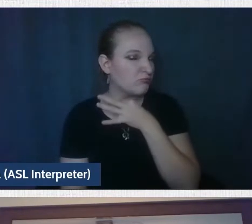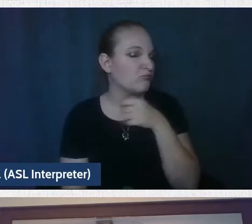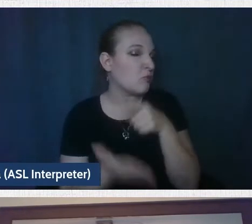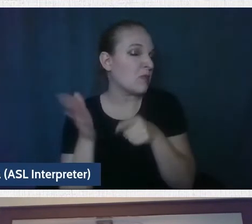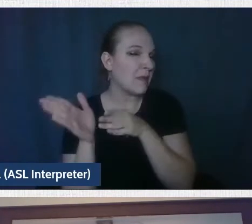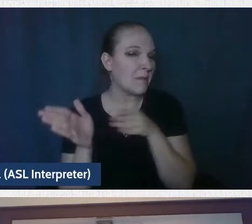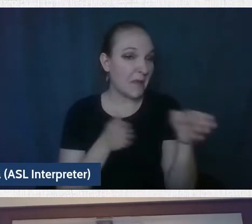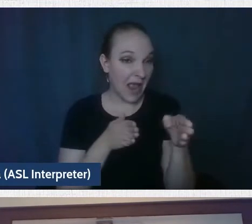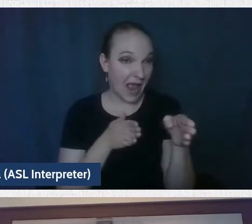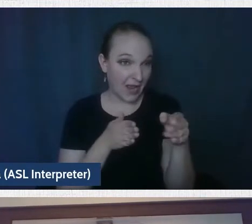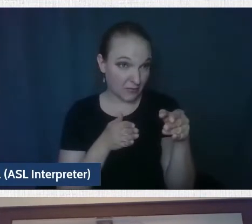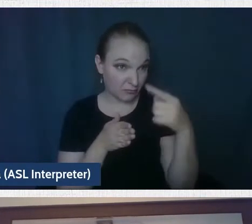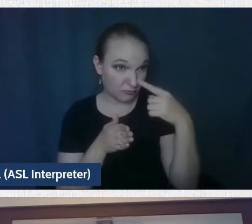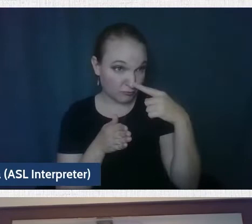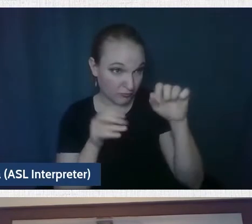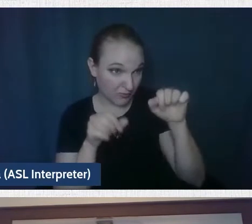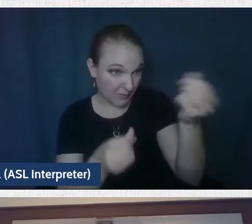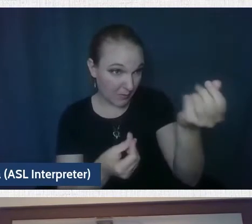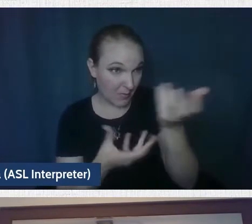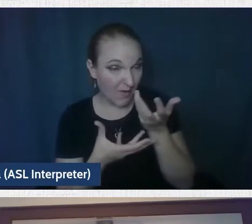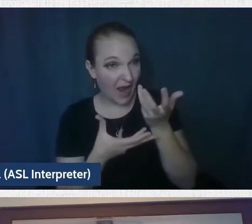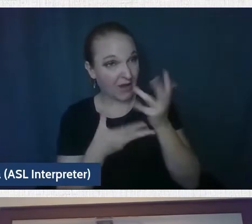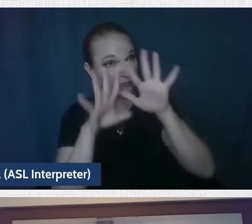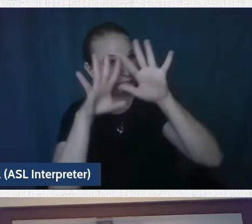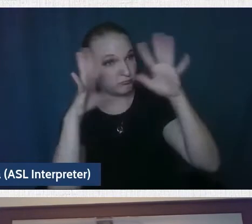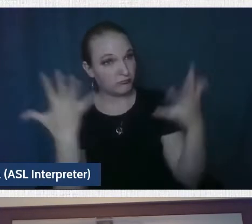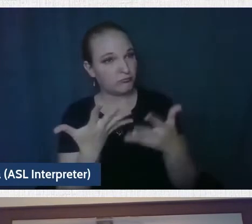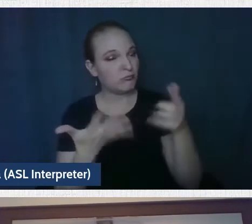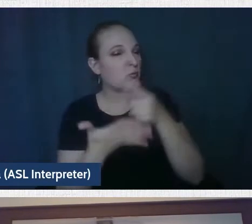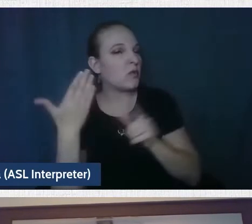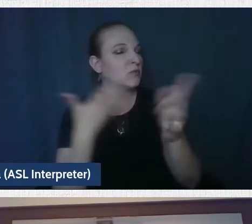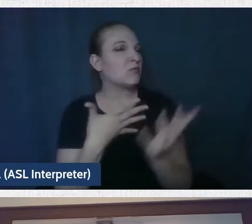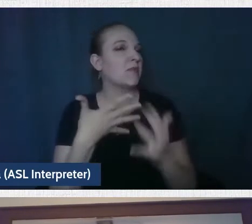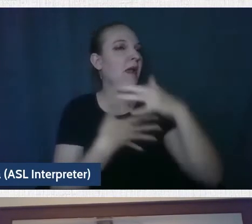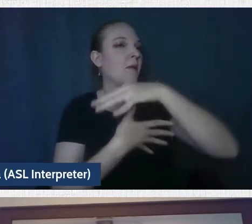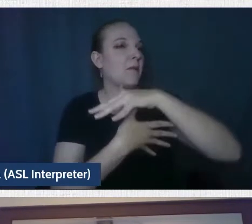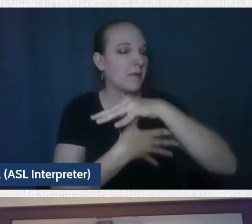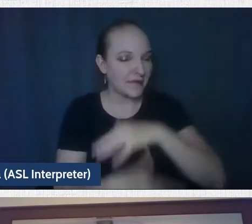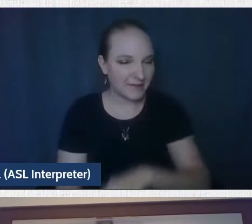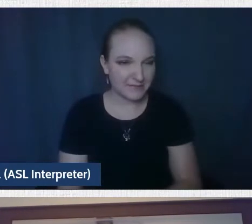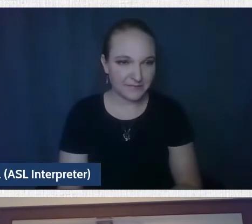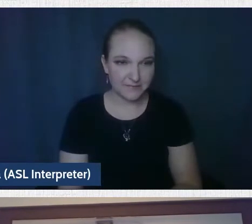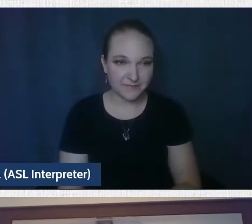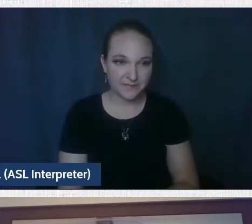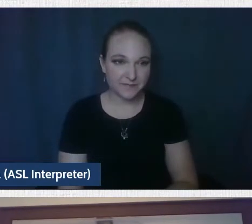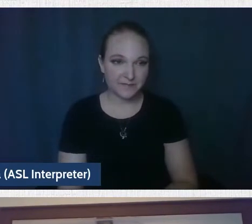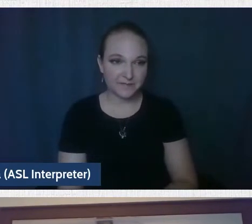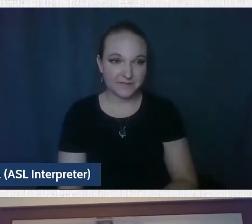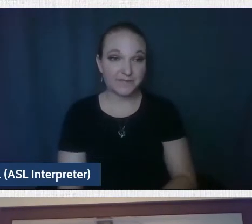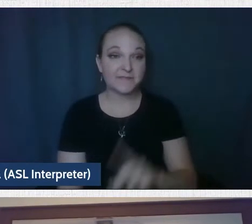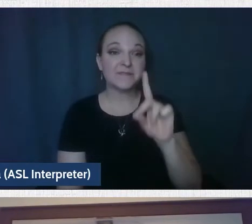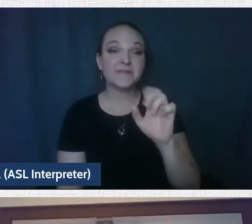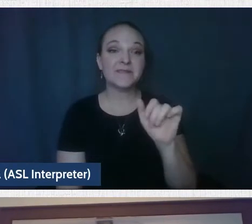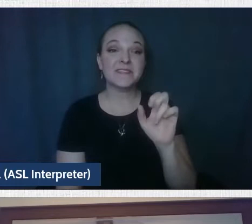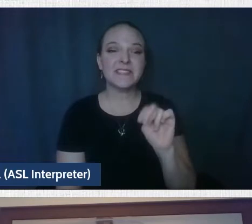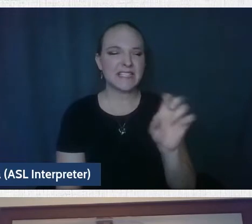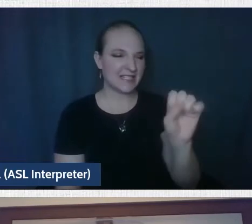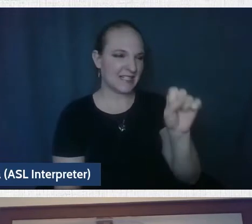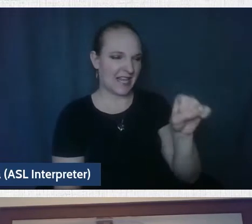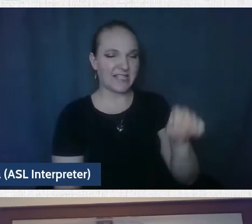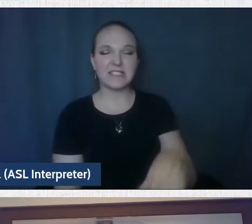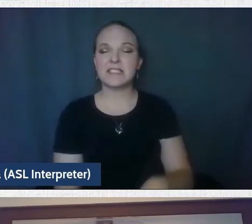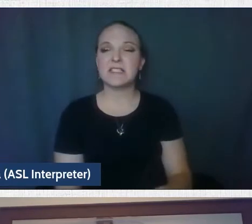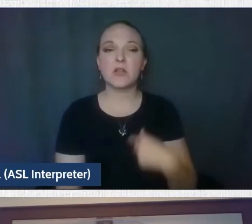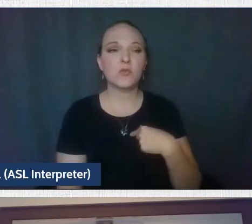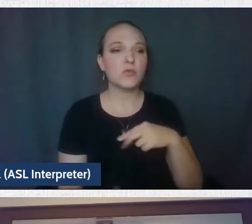Can you provide us with a high-level overview of what some of these priorities are going to be? Absolutely. You know, we started a strategic